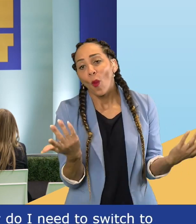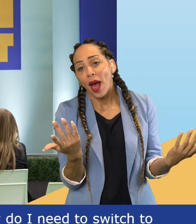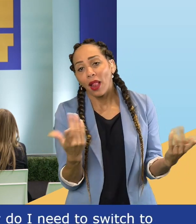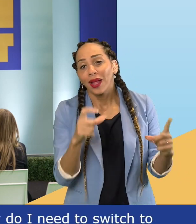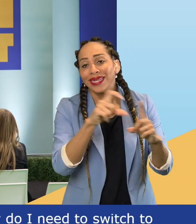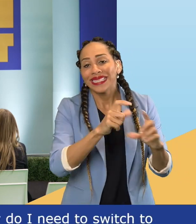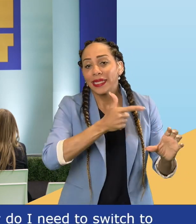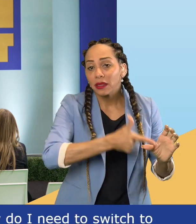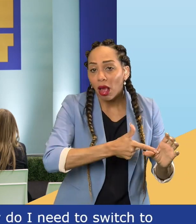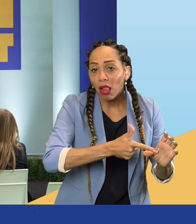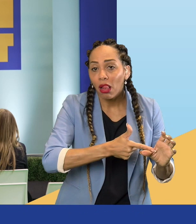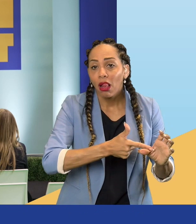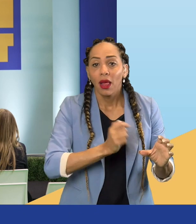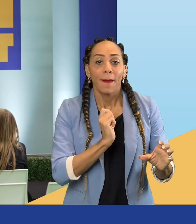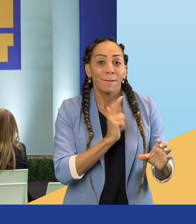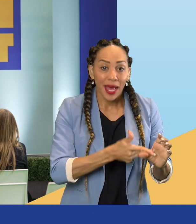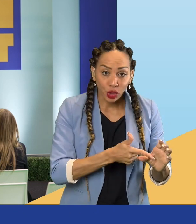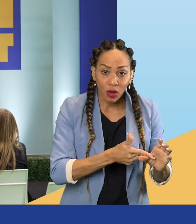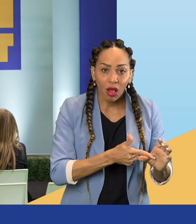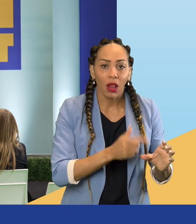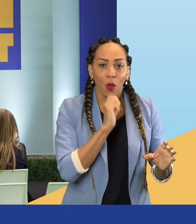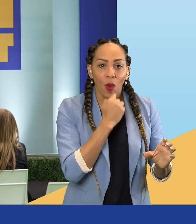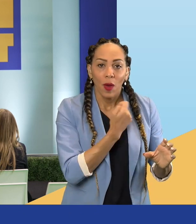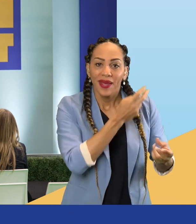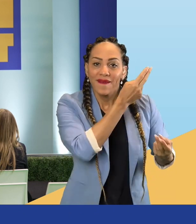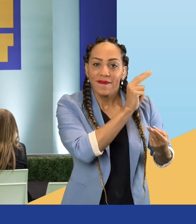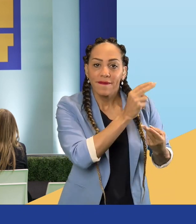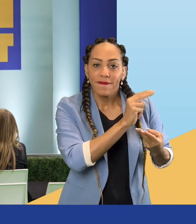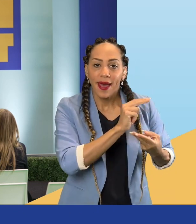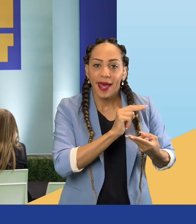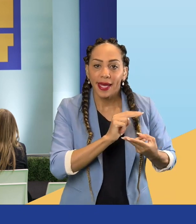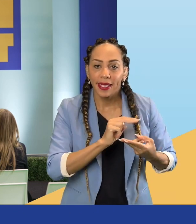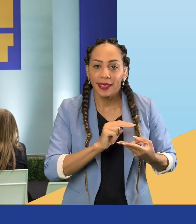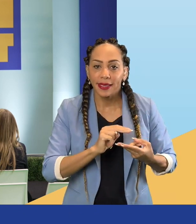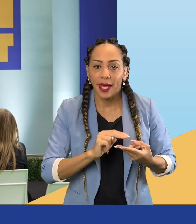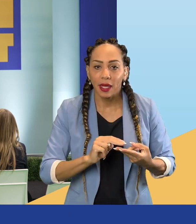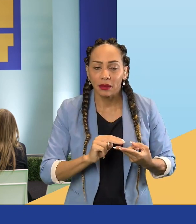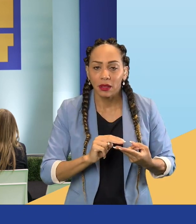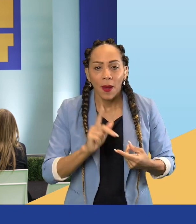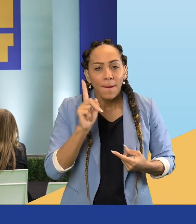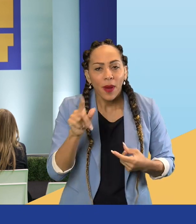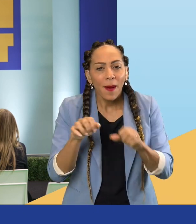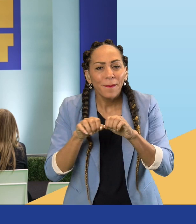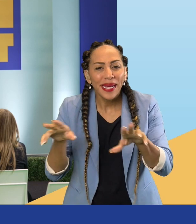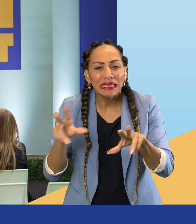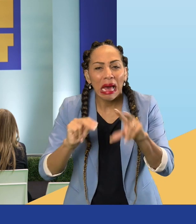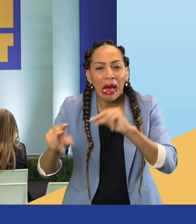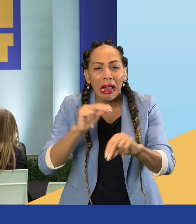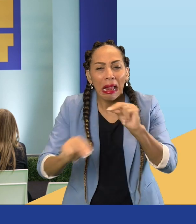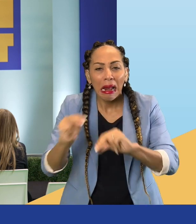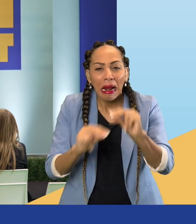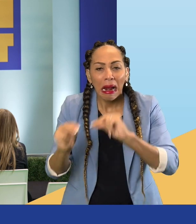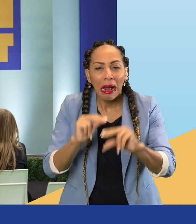are on the way out. They are being phased out. And you may have seen some of the media that possibly contradicts this. So the